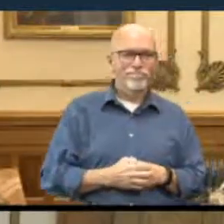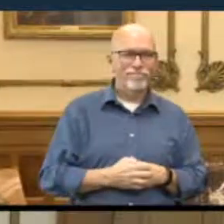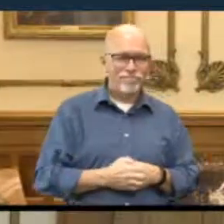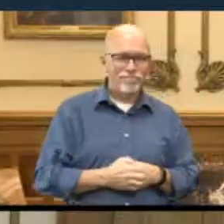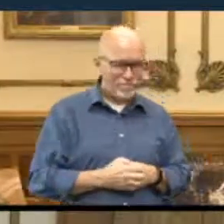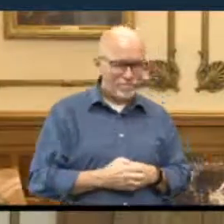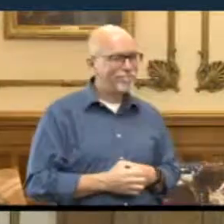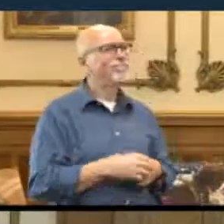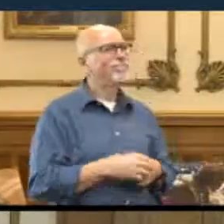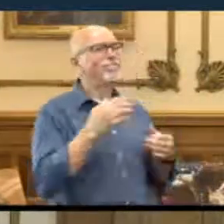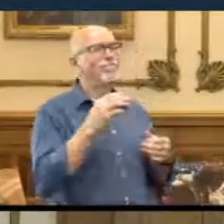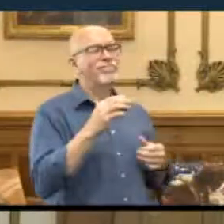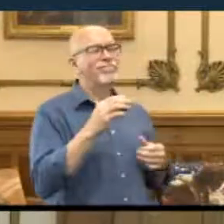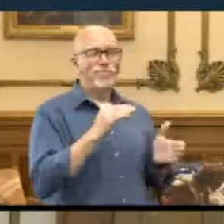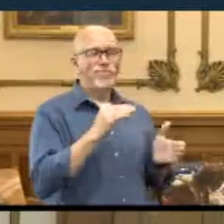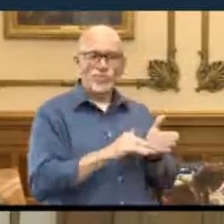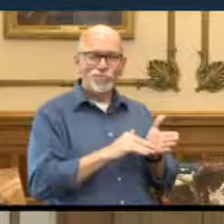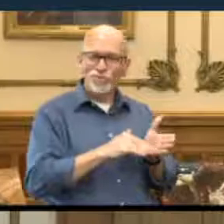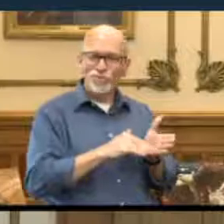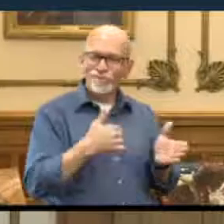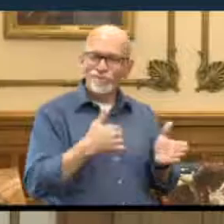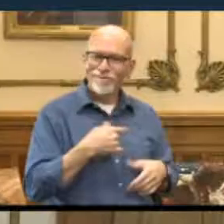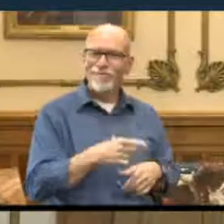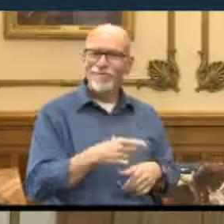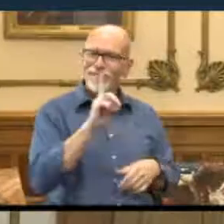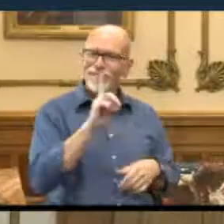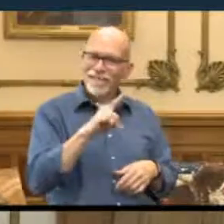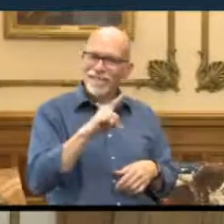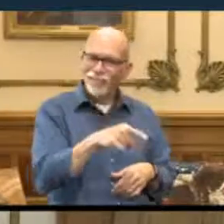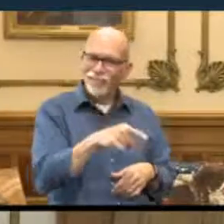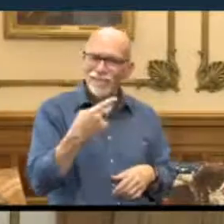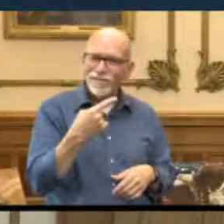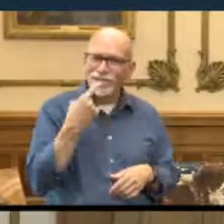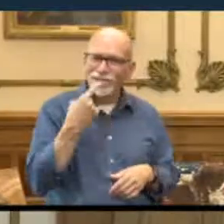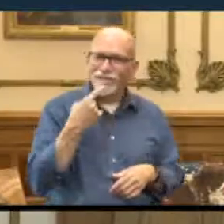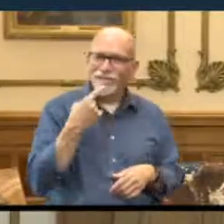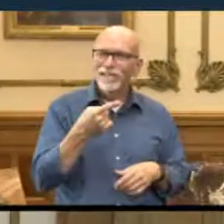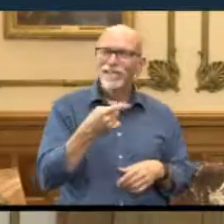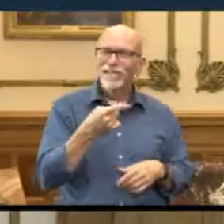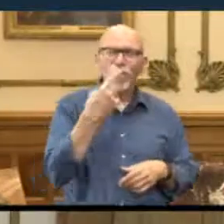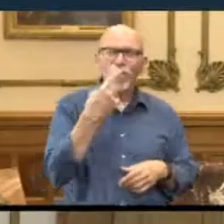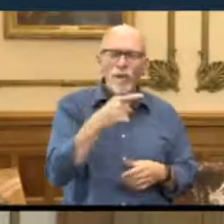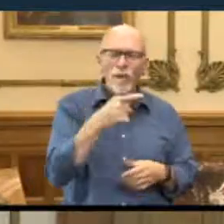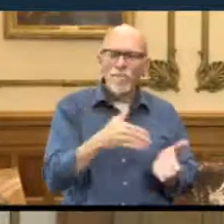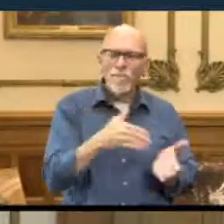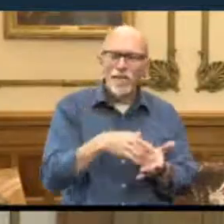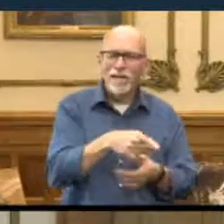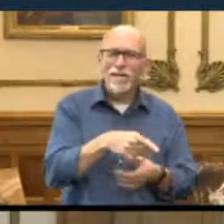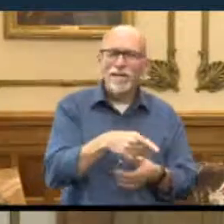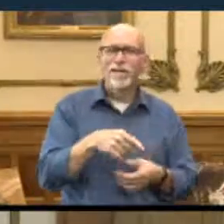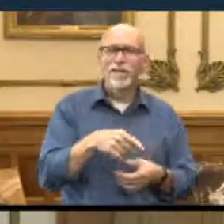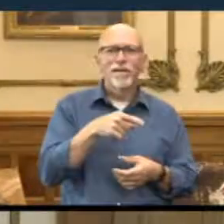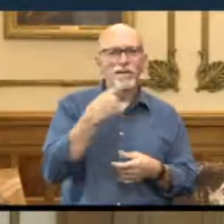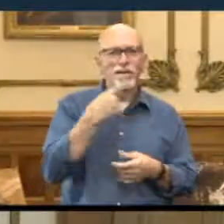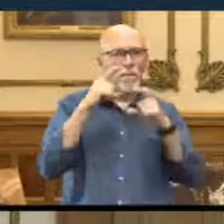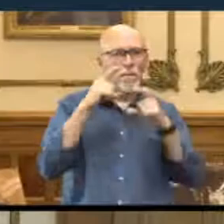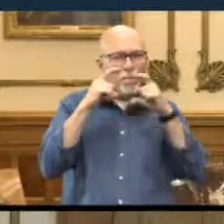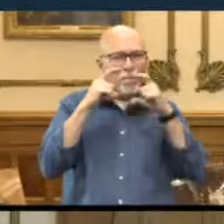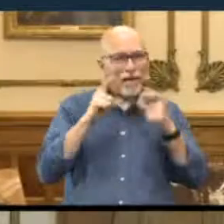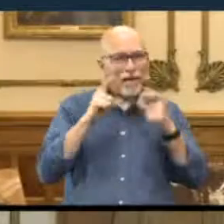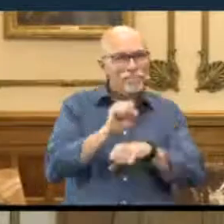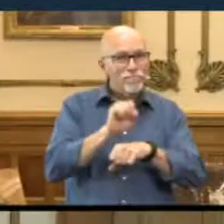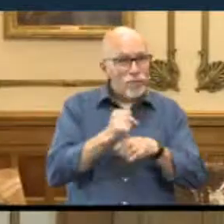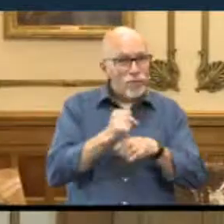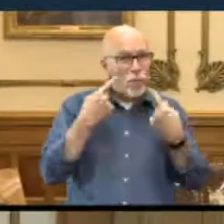Pardon me, Doc, but did I hear you say, or would you repeat it, that masks are working?